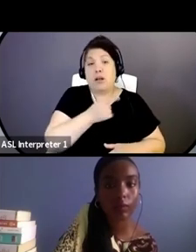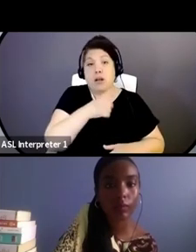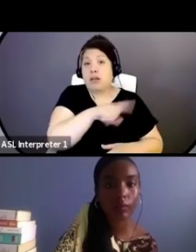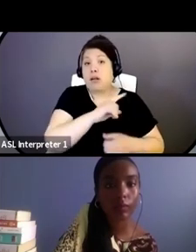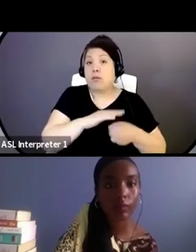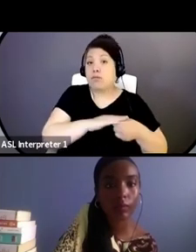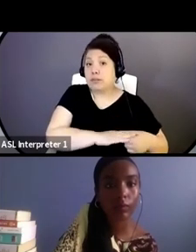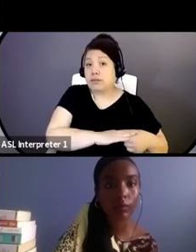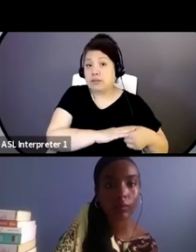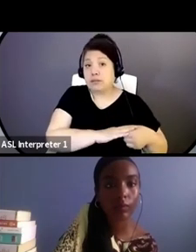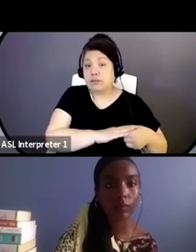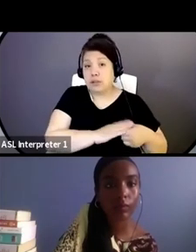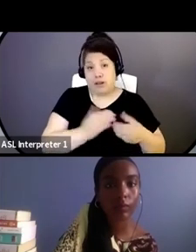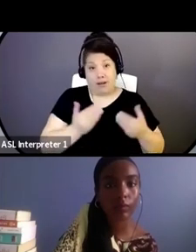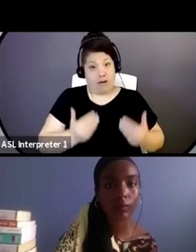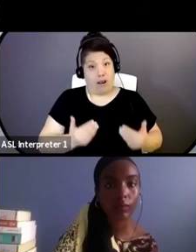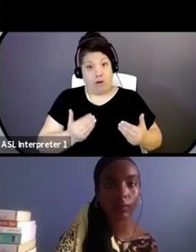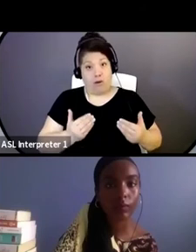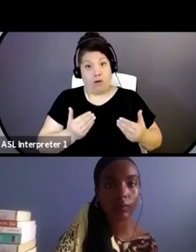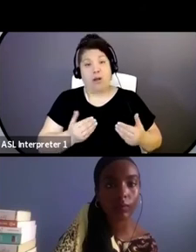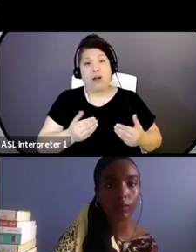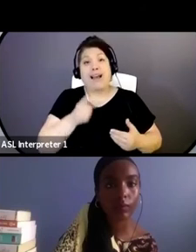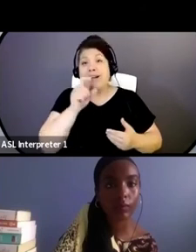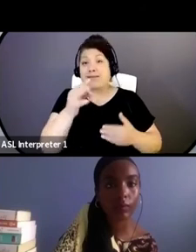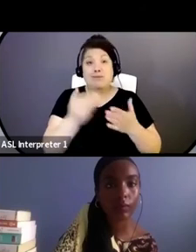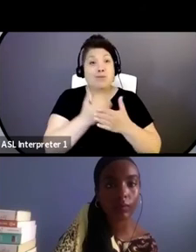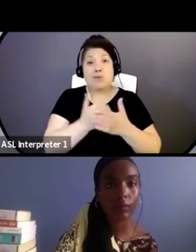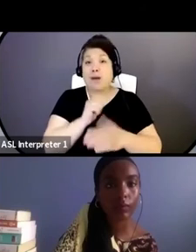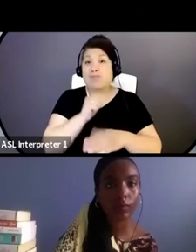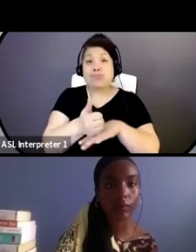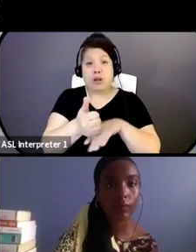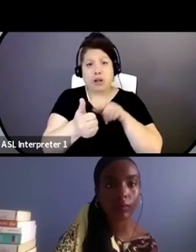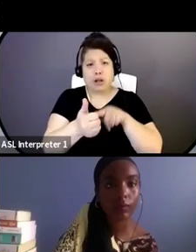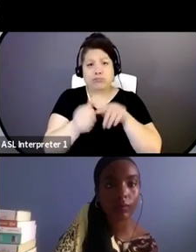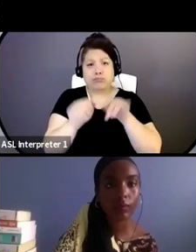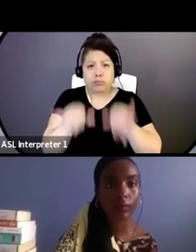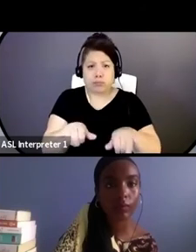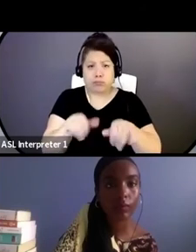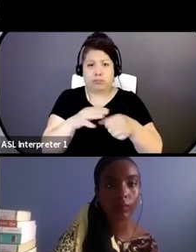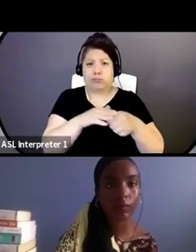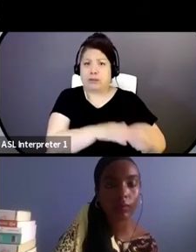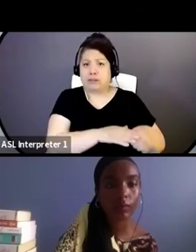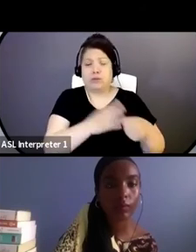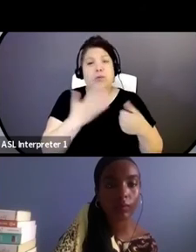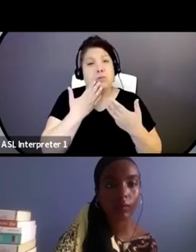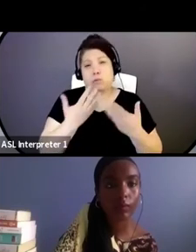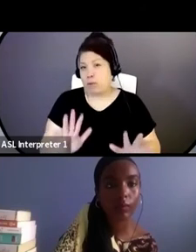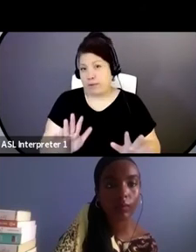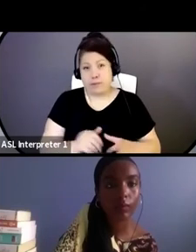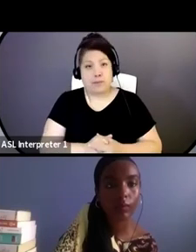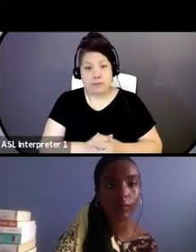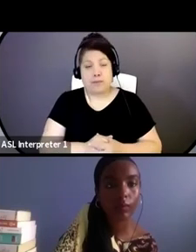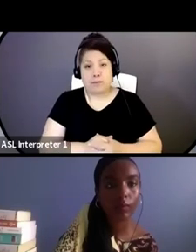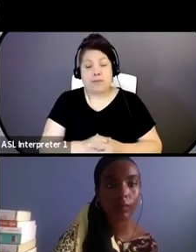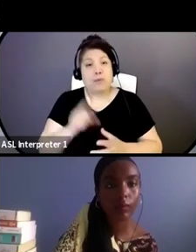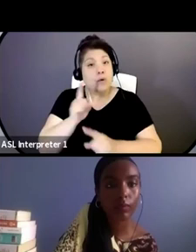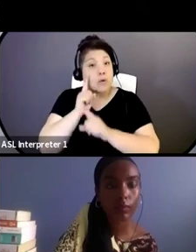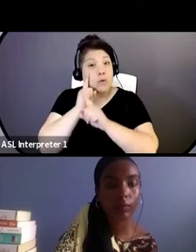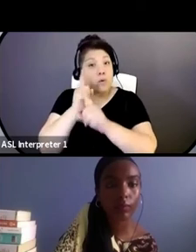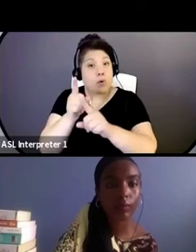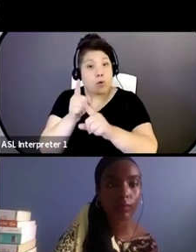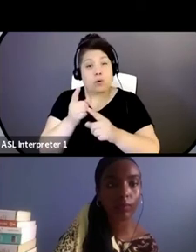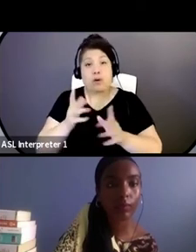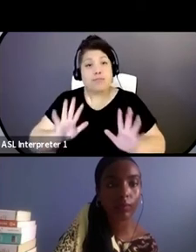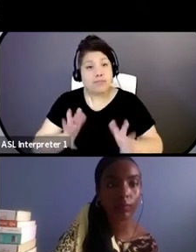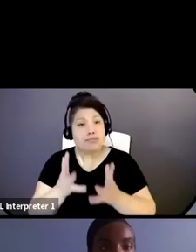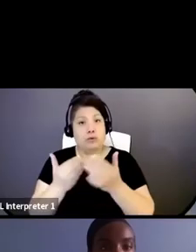are not oppressed with the new system that we want to create, because the sole purpose of the system that we are